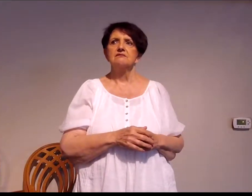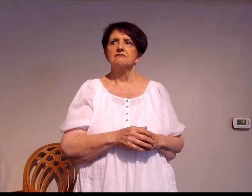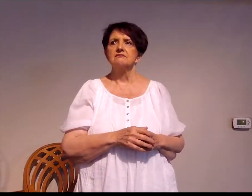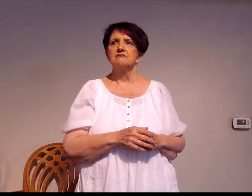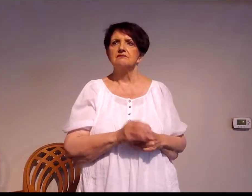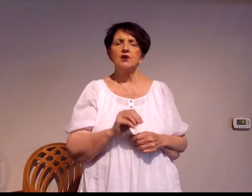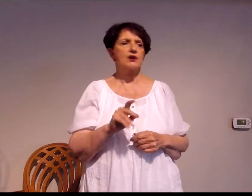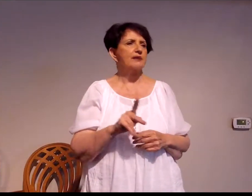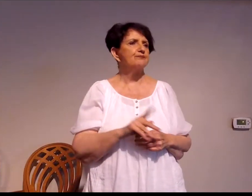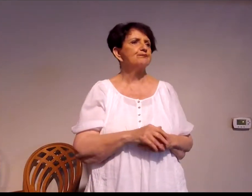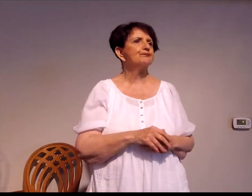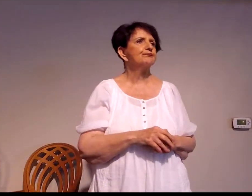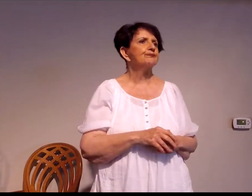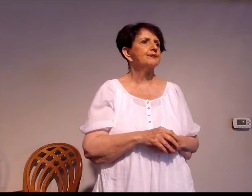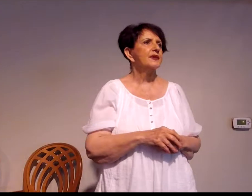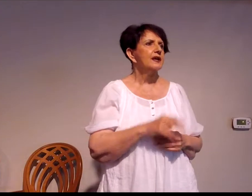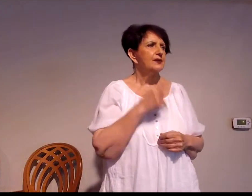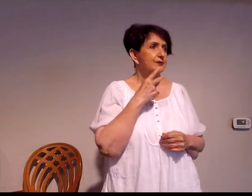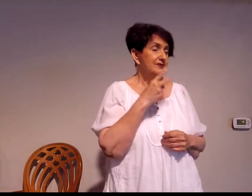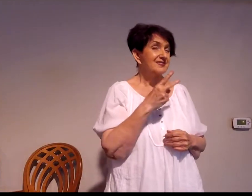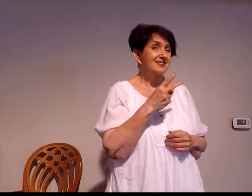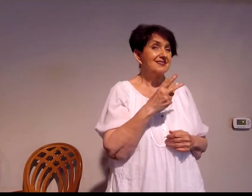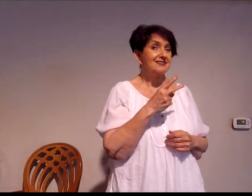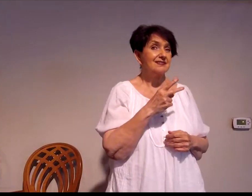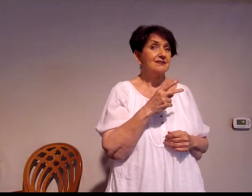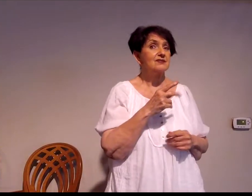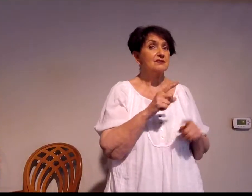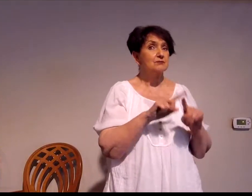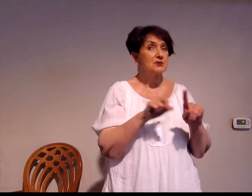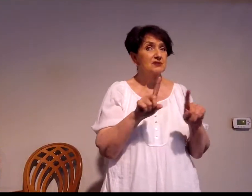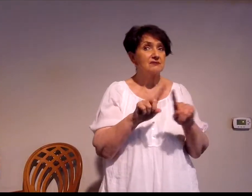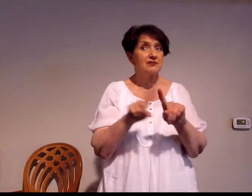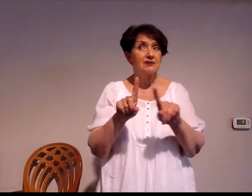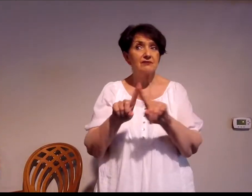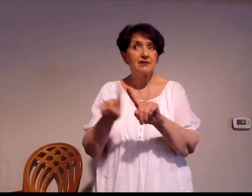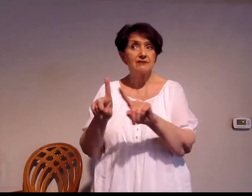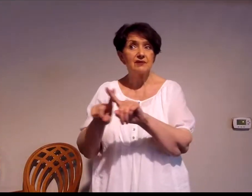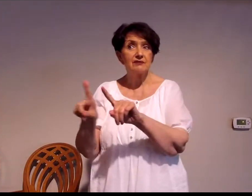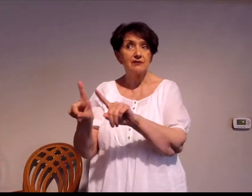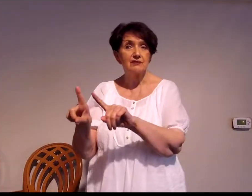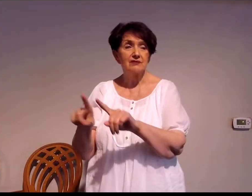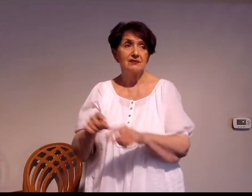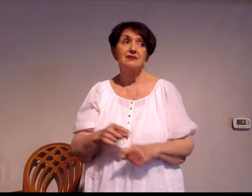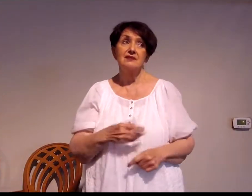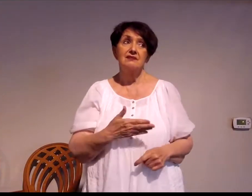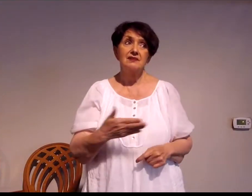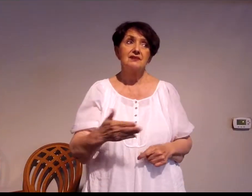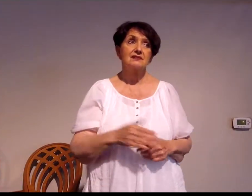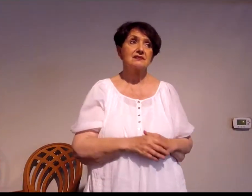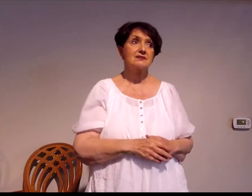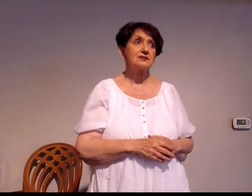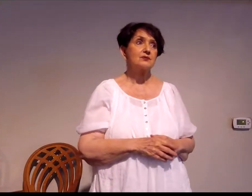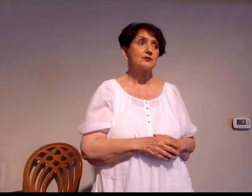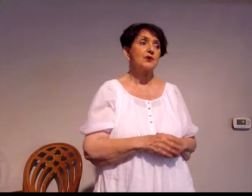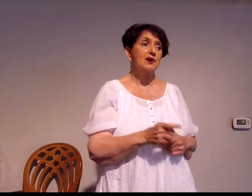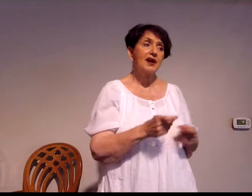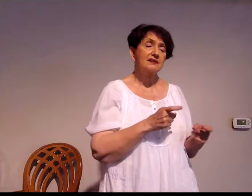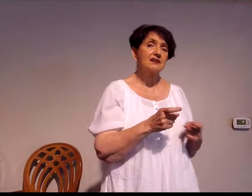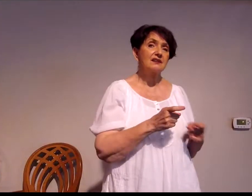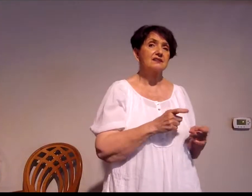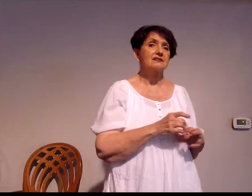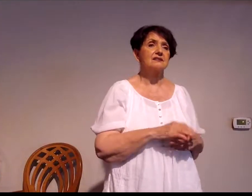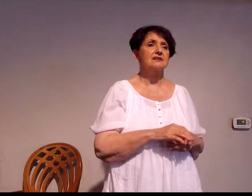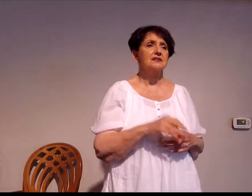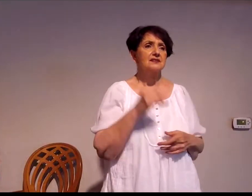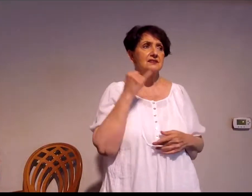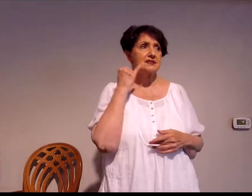Okay. Well, so we see that there are all kinds of makeups, and so we are dealing with this idea